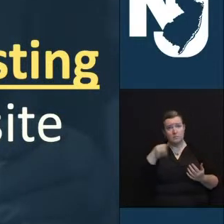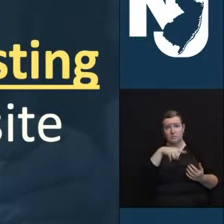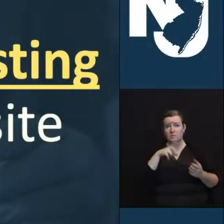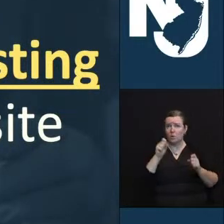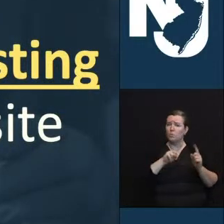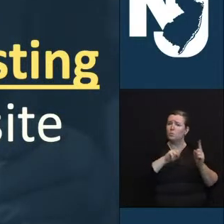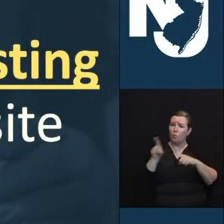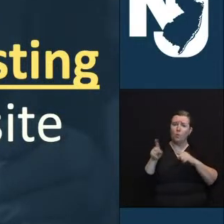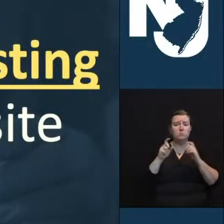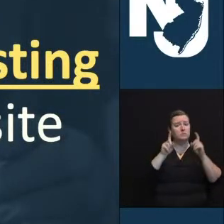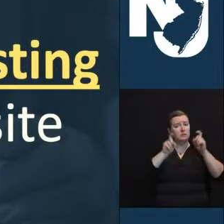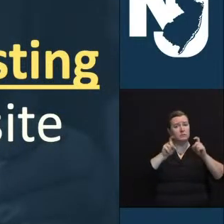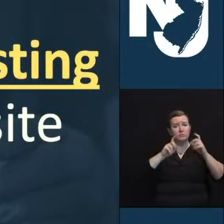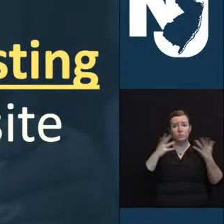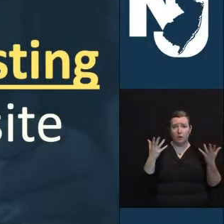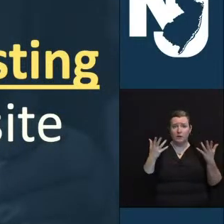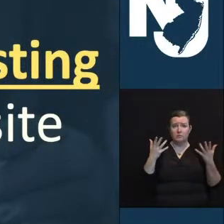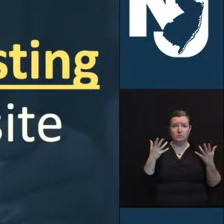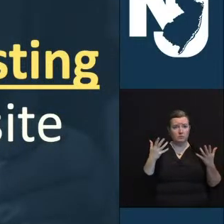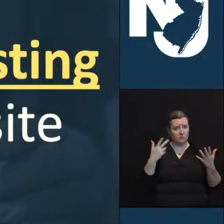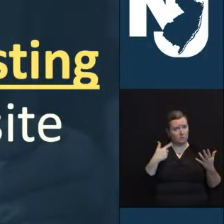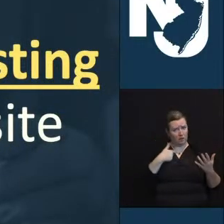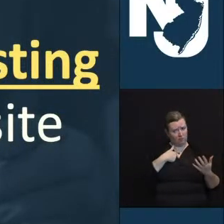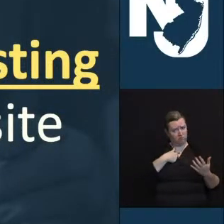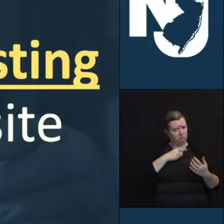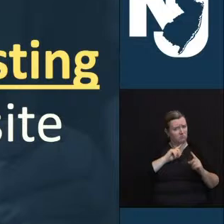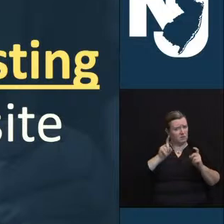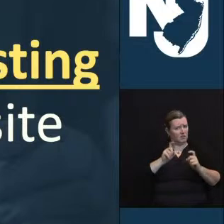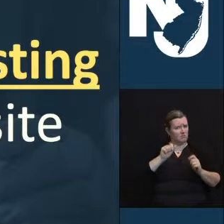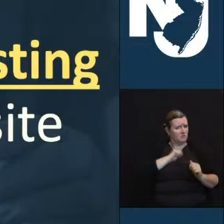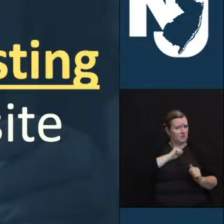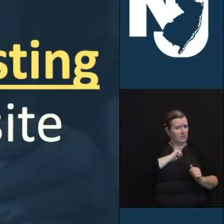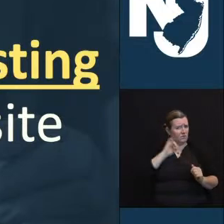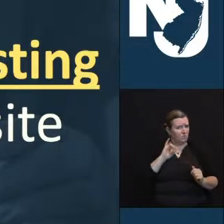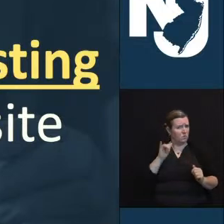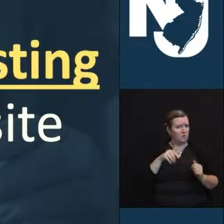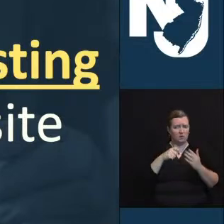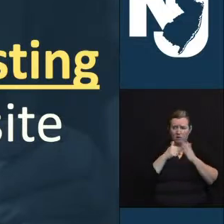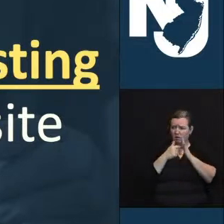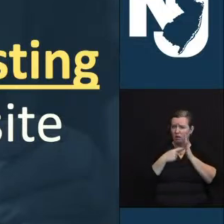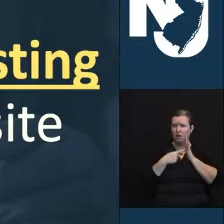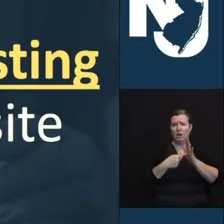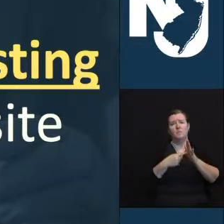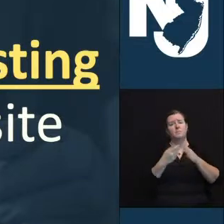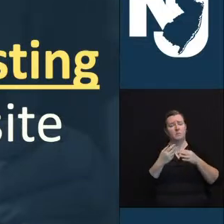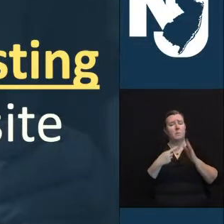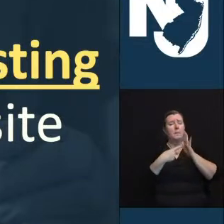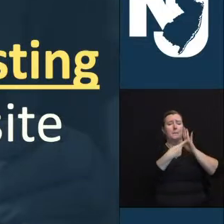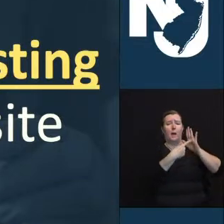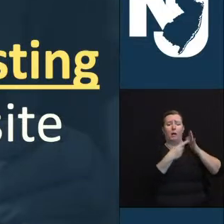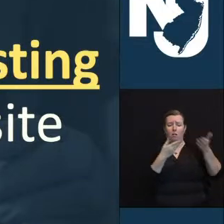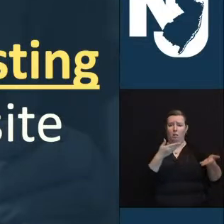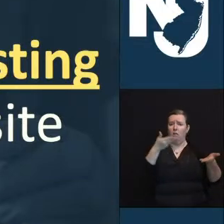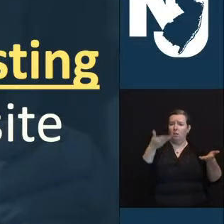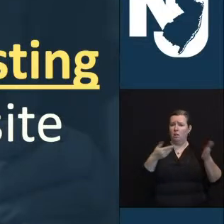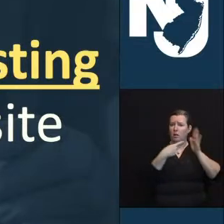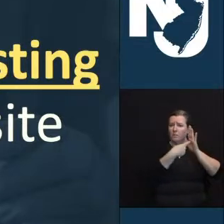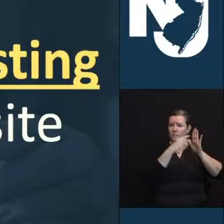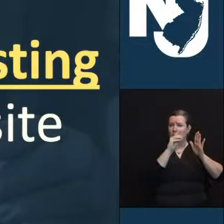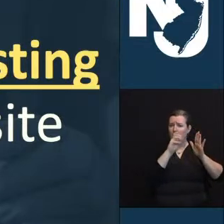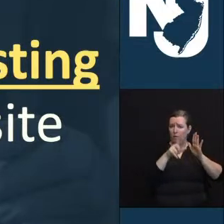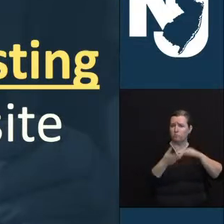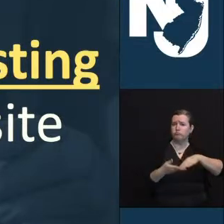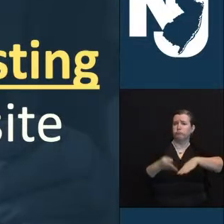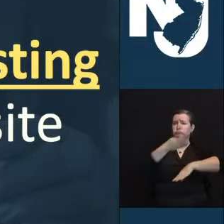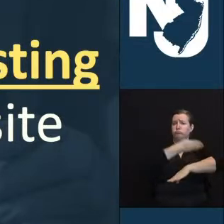I did this morning, and add to the data that builds stronger models. Across the state, there are roughly now 400 locations to get